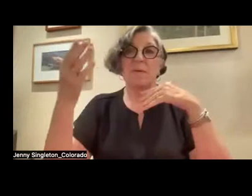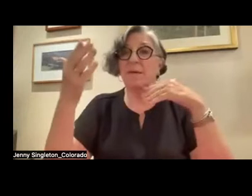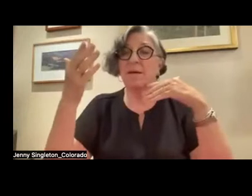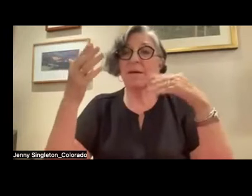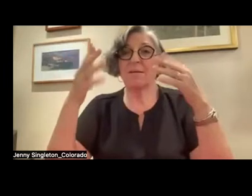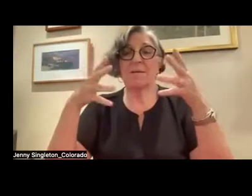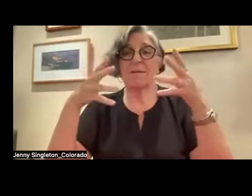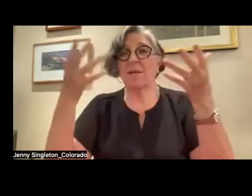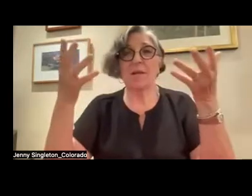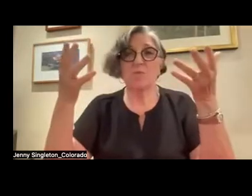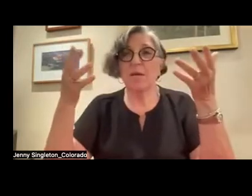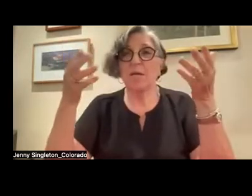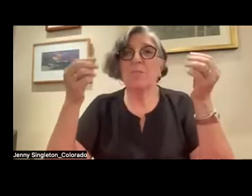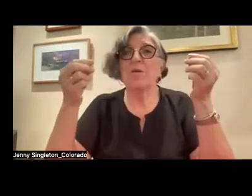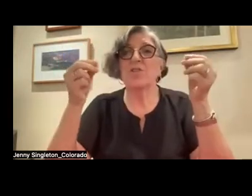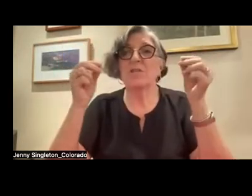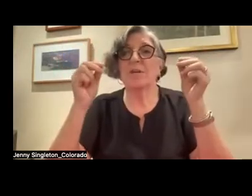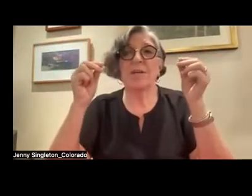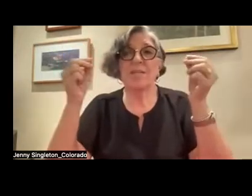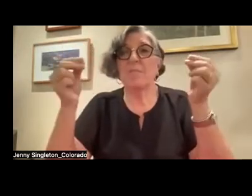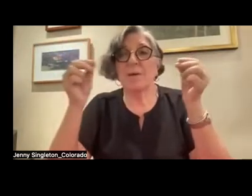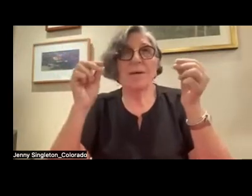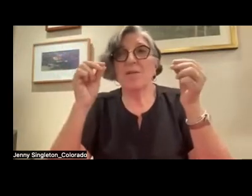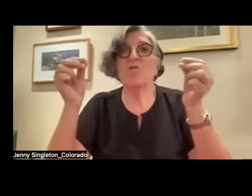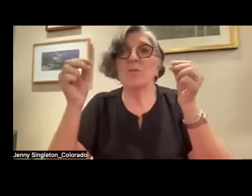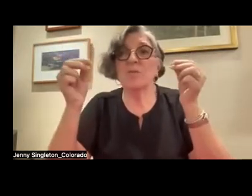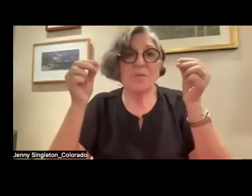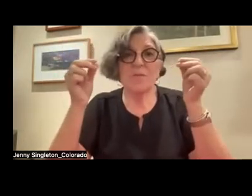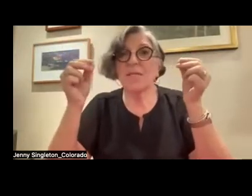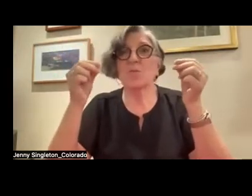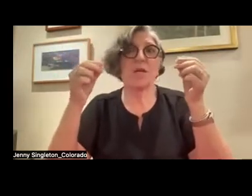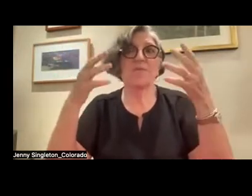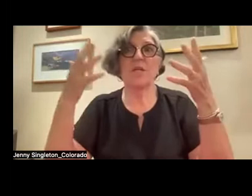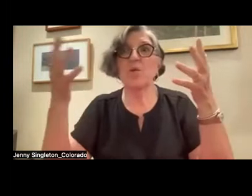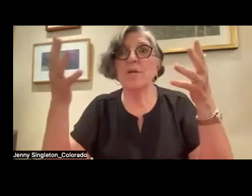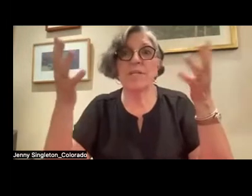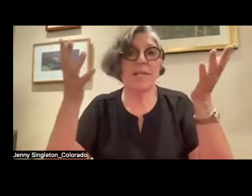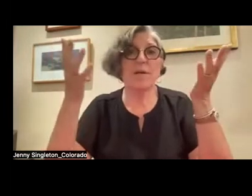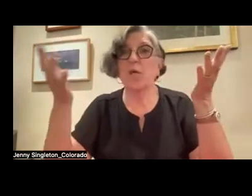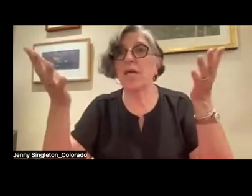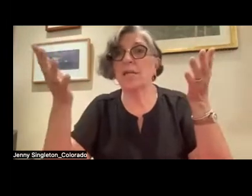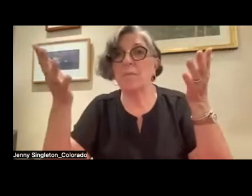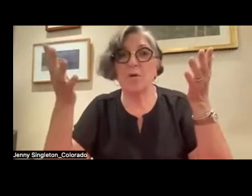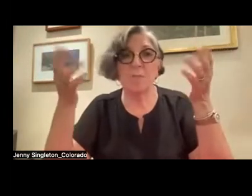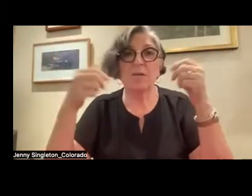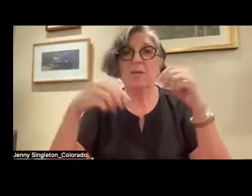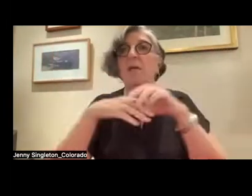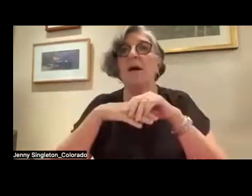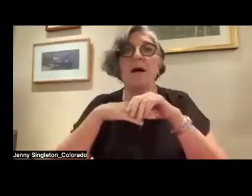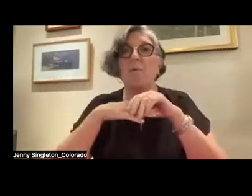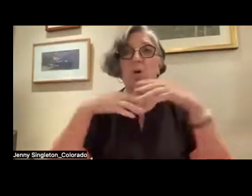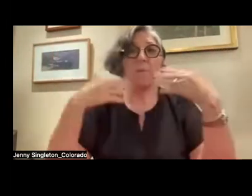might be a sign language might emerge in a very unusual circumstance where it's very noisy, like working in a lumber